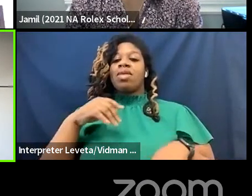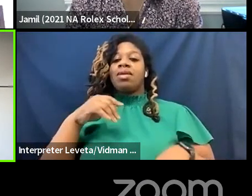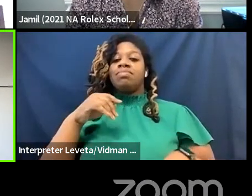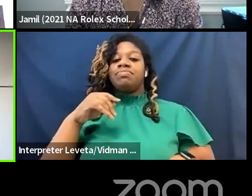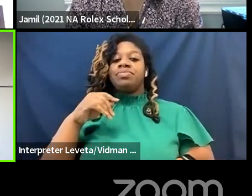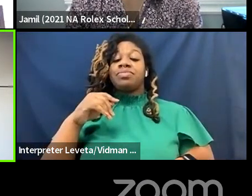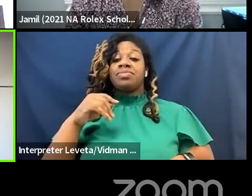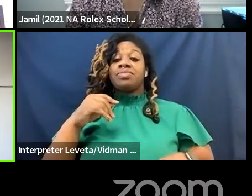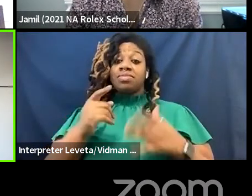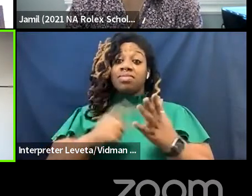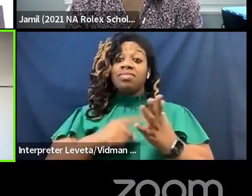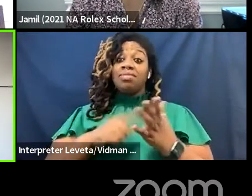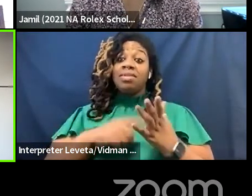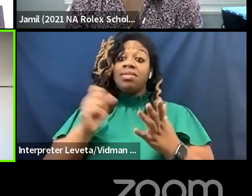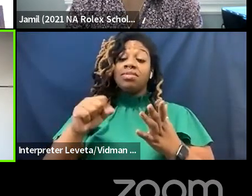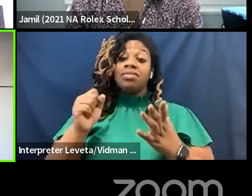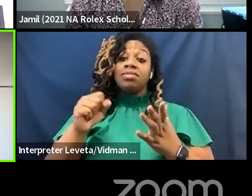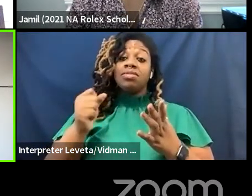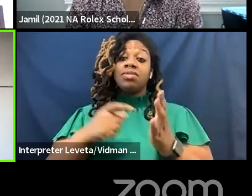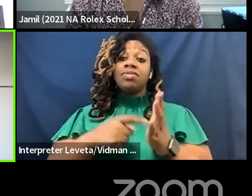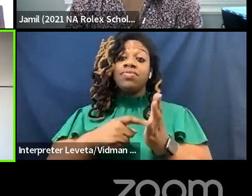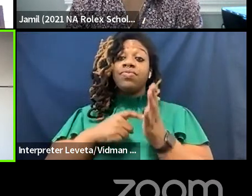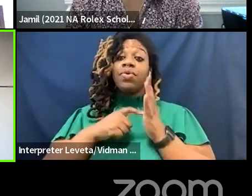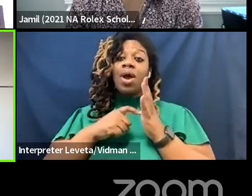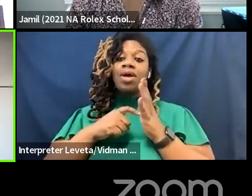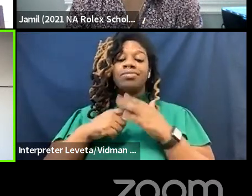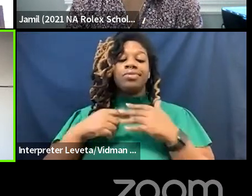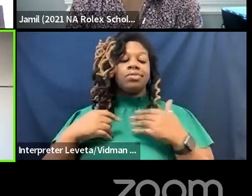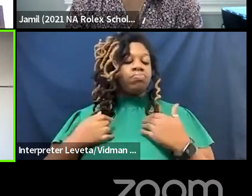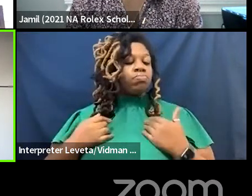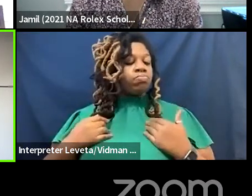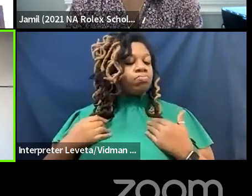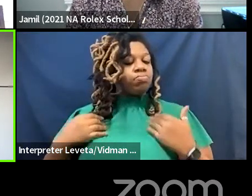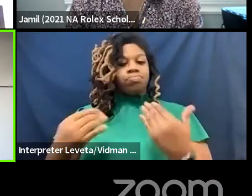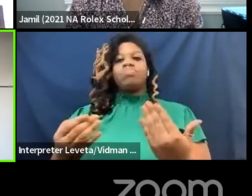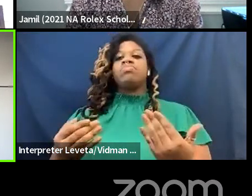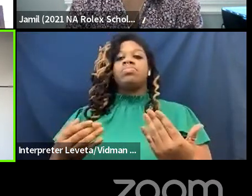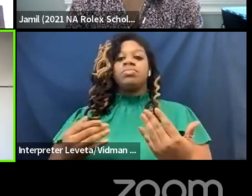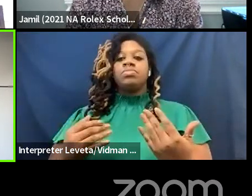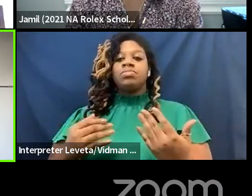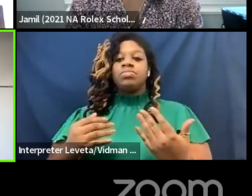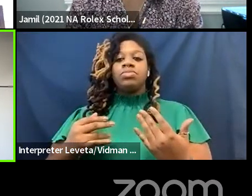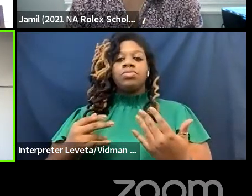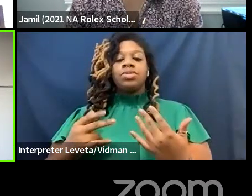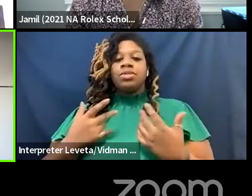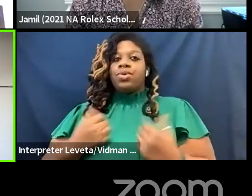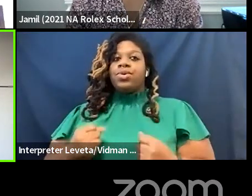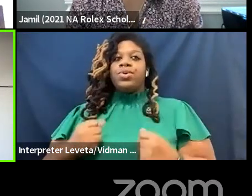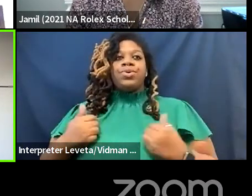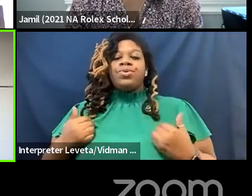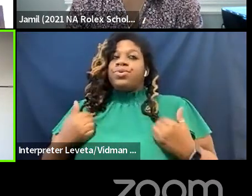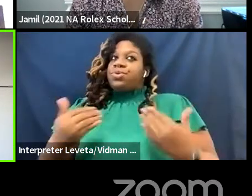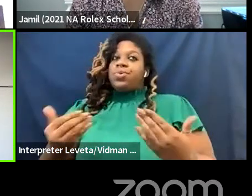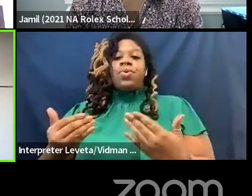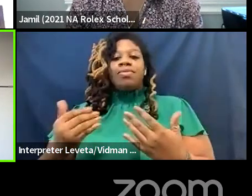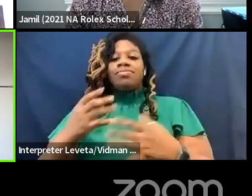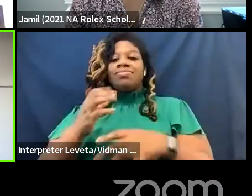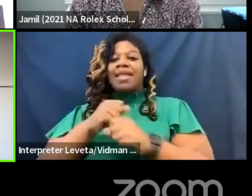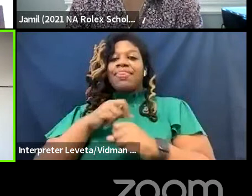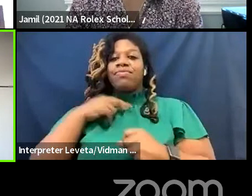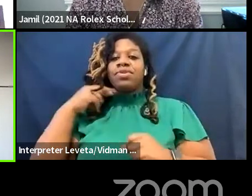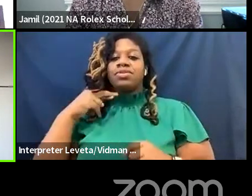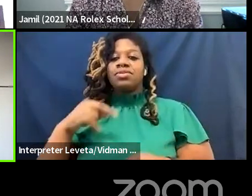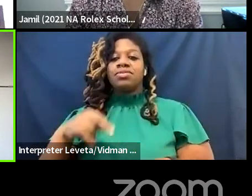it does require you to just, you know, to just do it, just, you know, step over and take the chance, take the risk, whatever that may be in your life. But certainly if you're